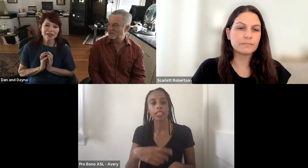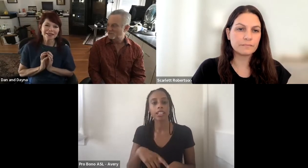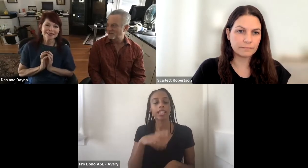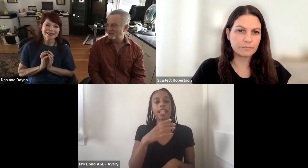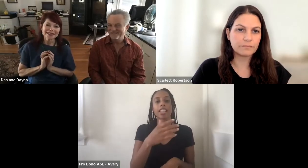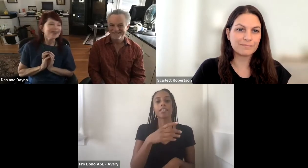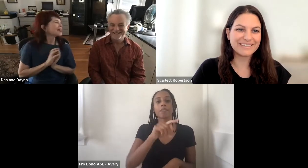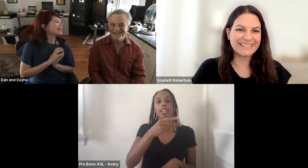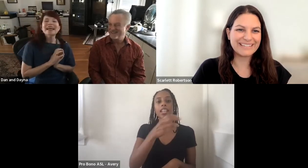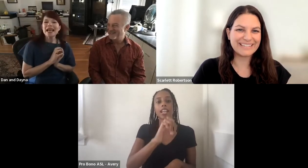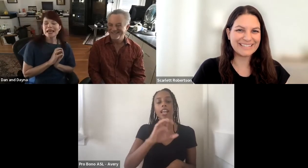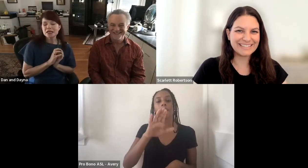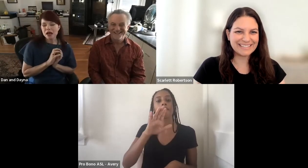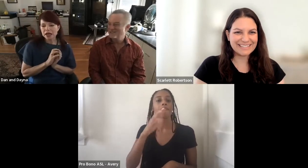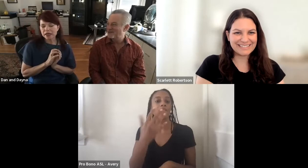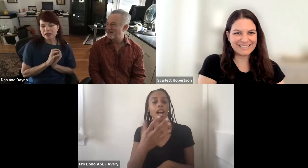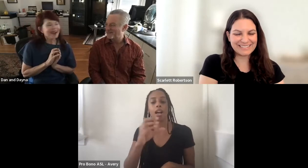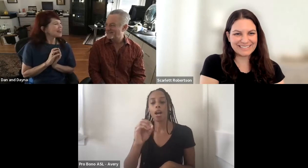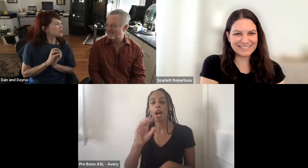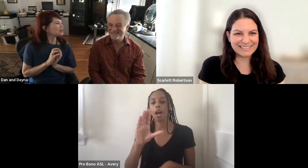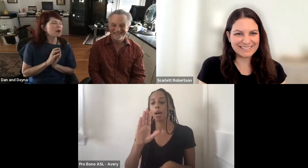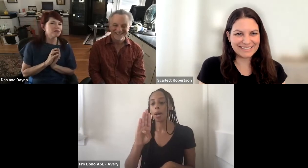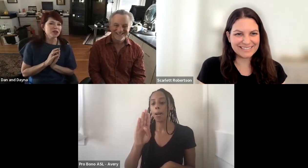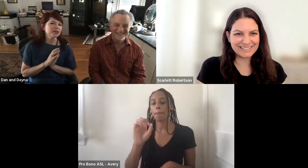Obstructions. You can speak for me. Okay. And you know my